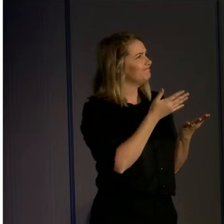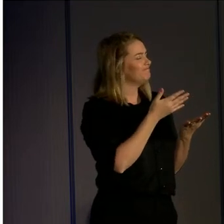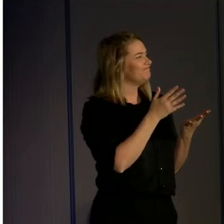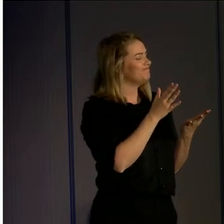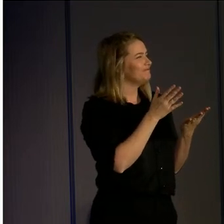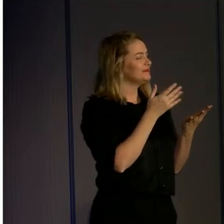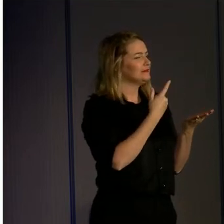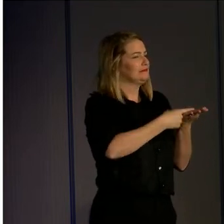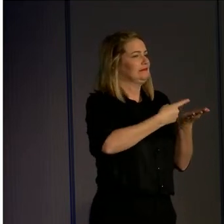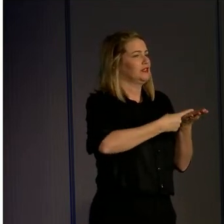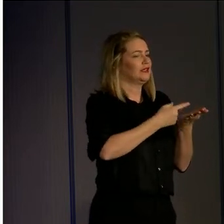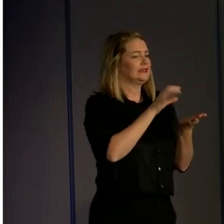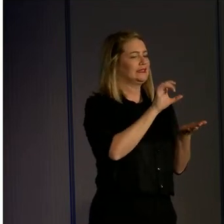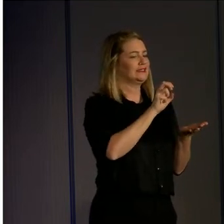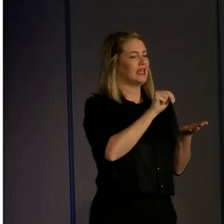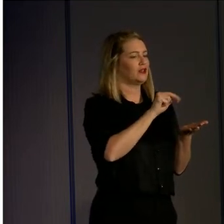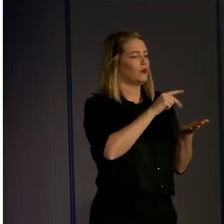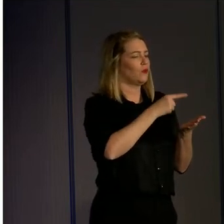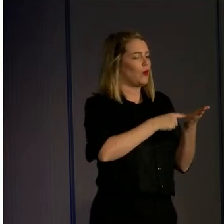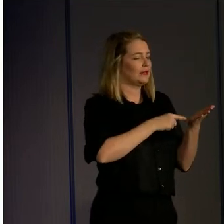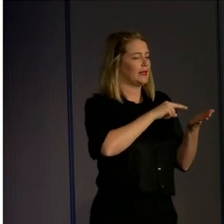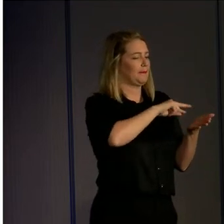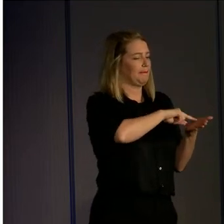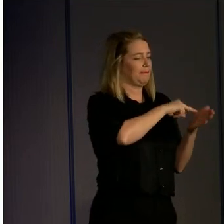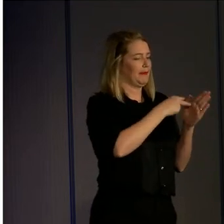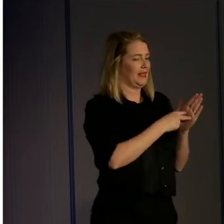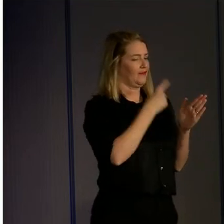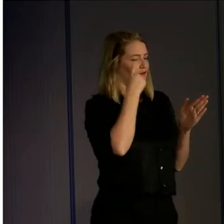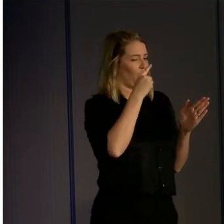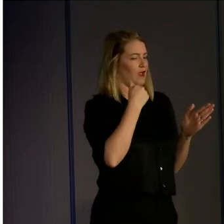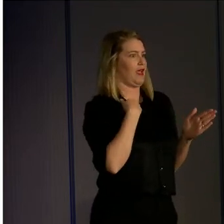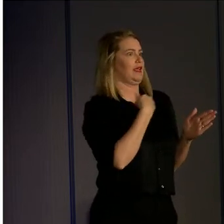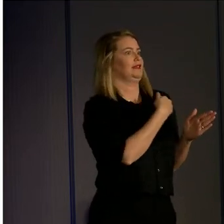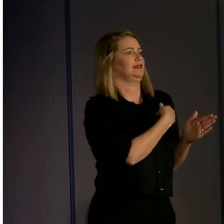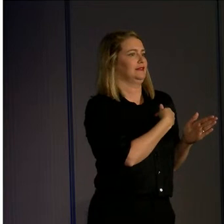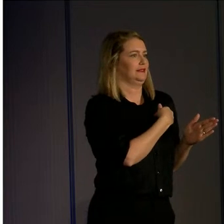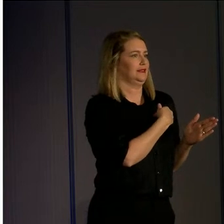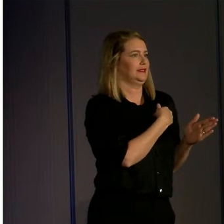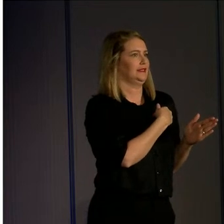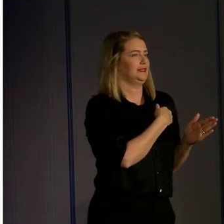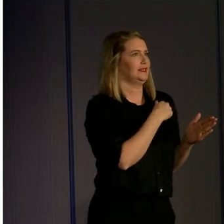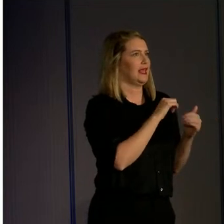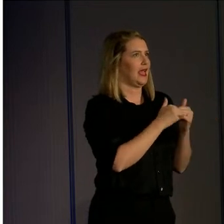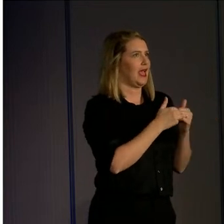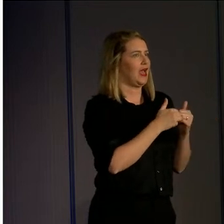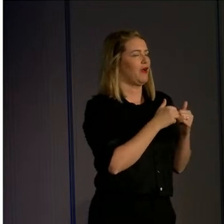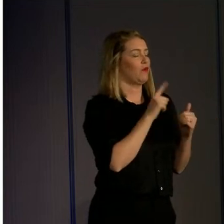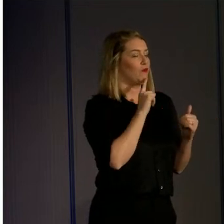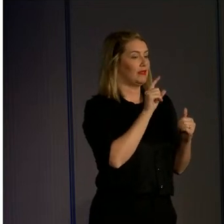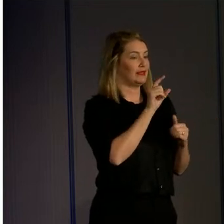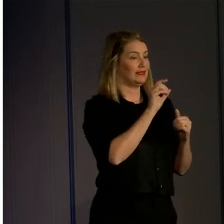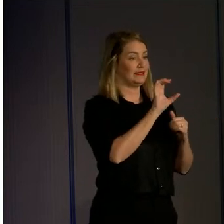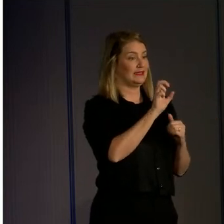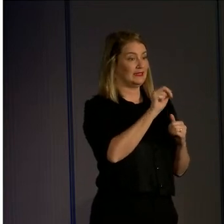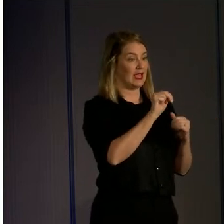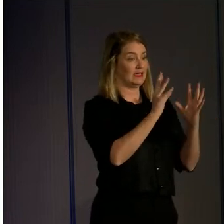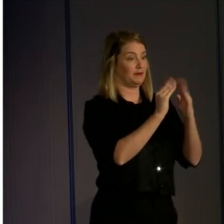about what does CSUN actually mean to us, and how has the CSUN conference actually impacted